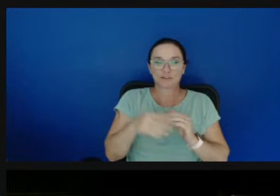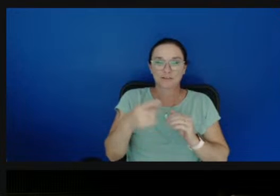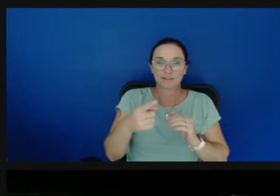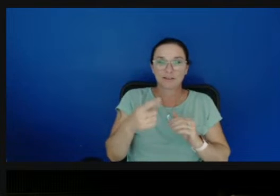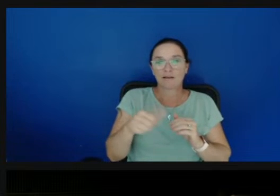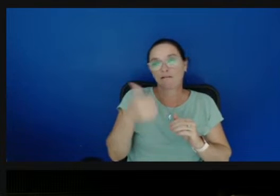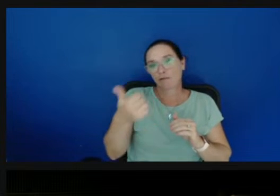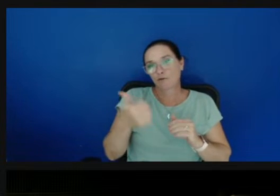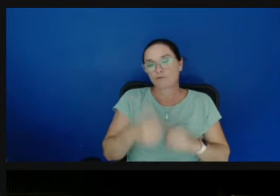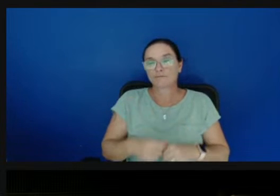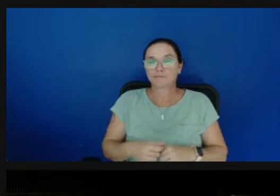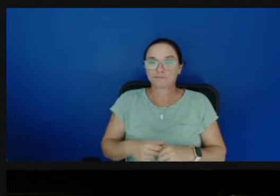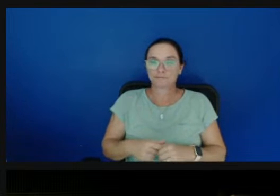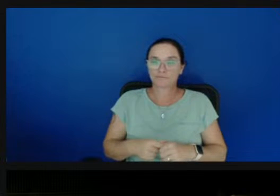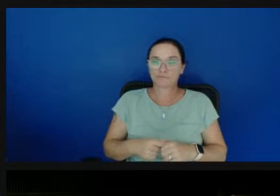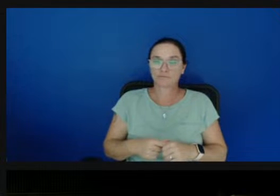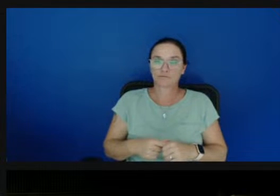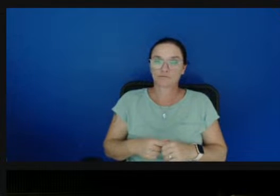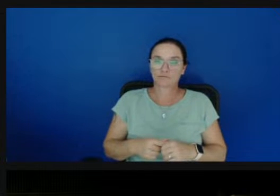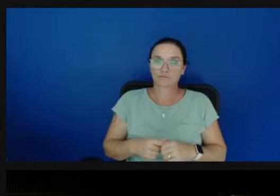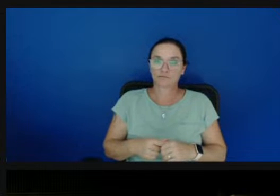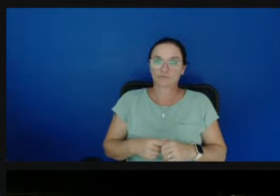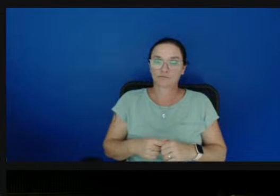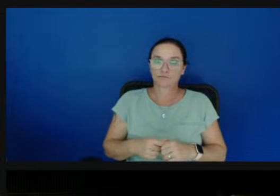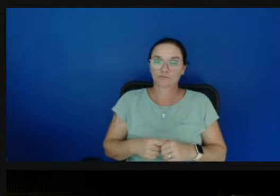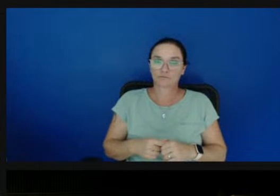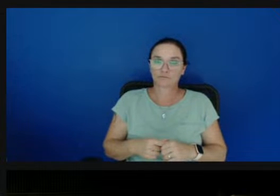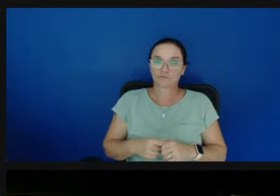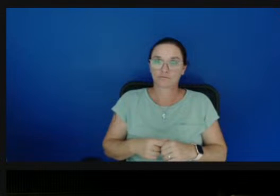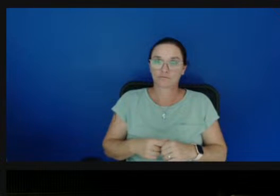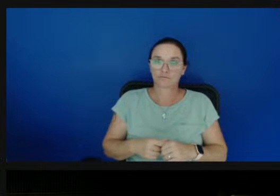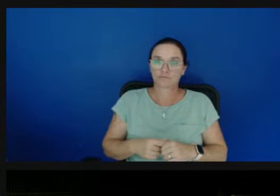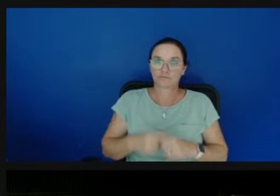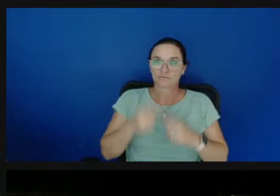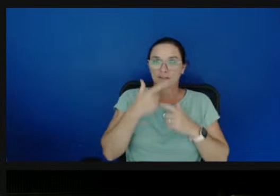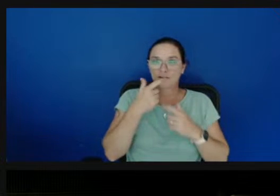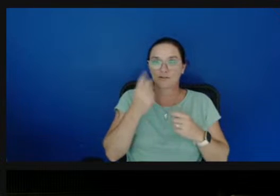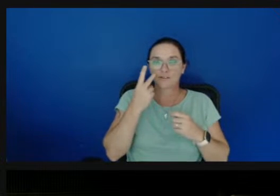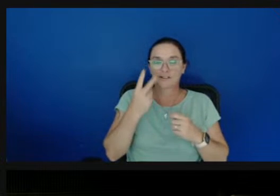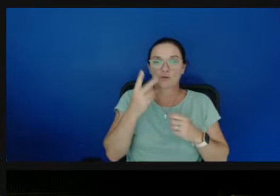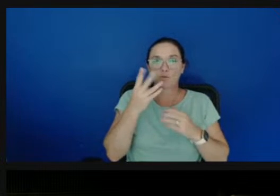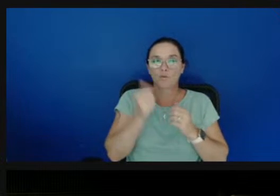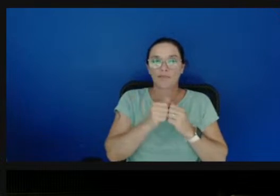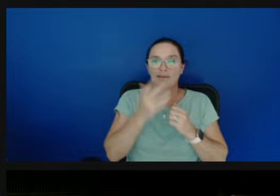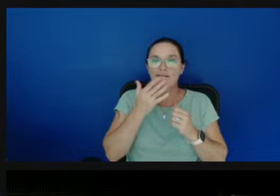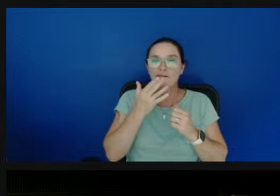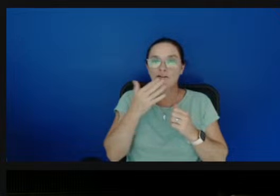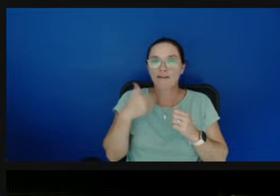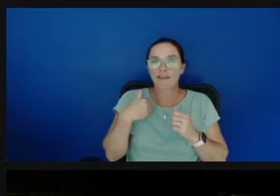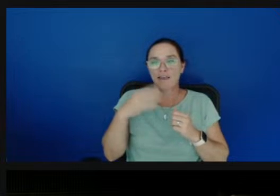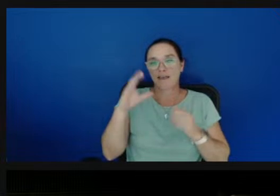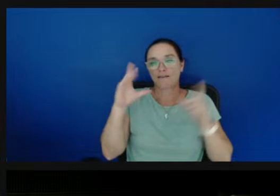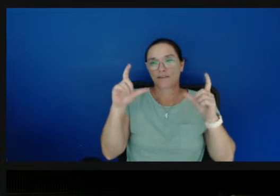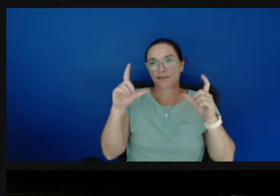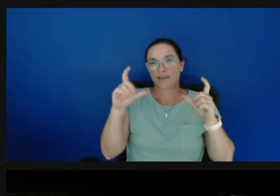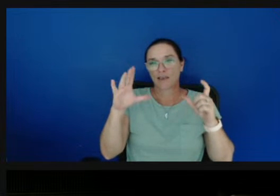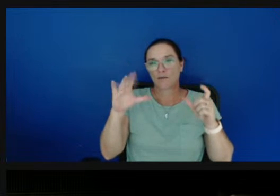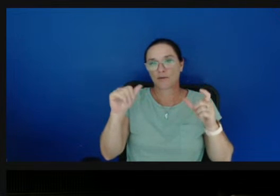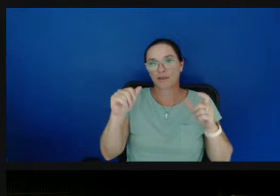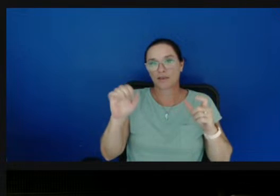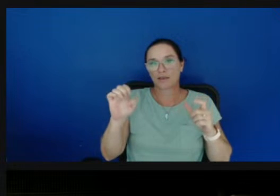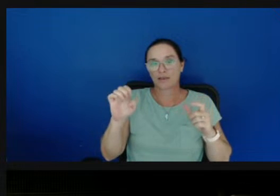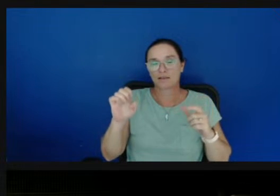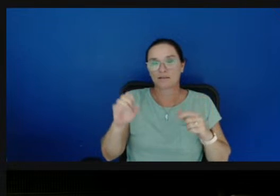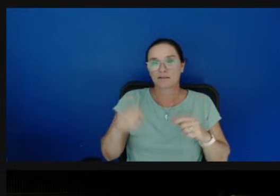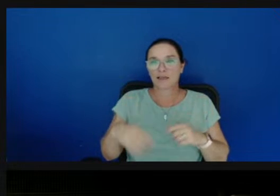one. I like to see it colored as well. Another camera case there. And one final one, because this